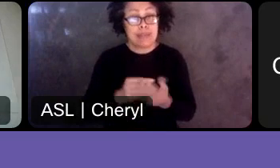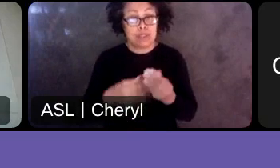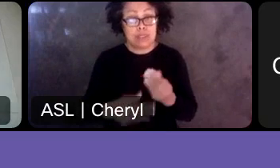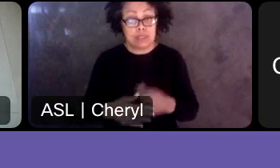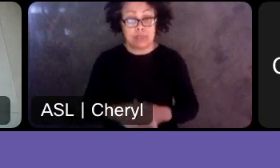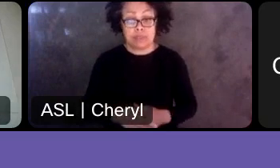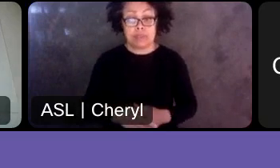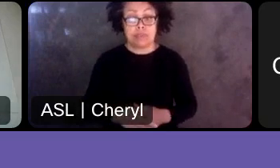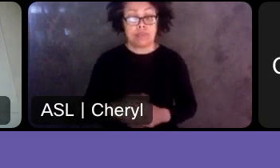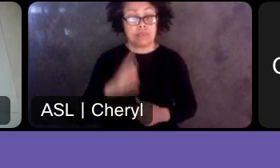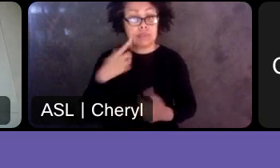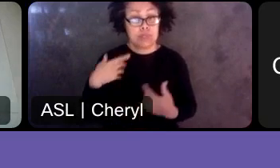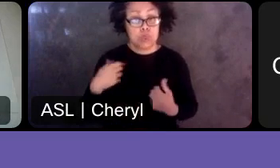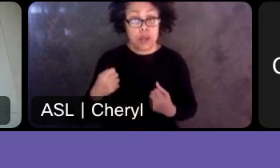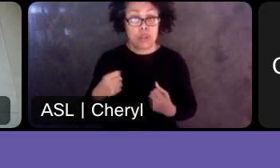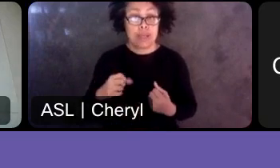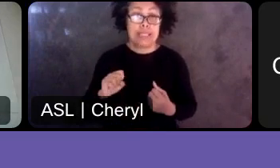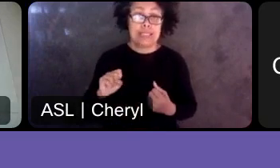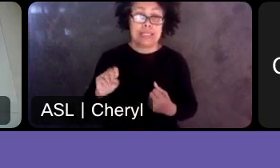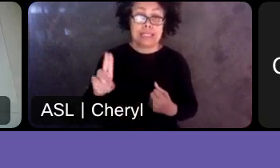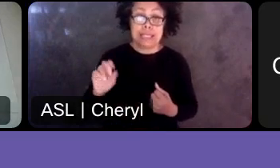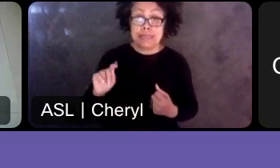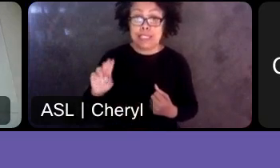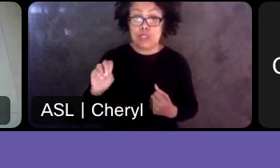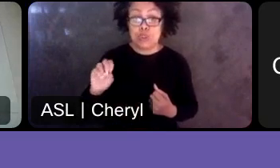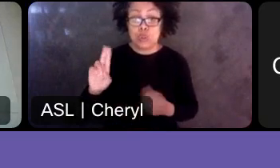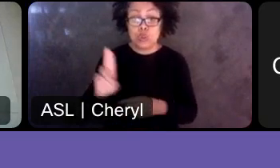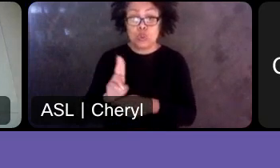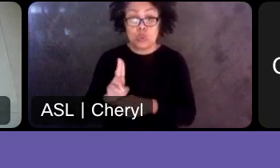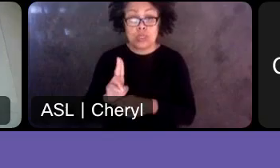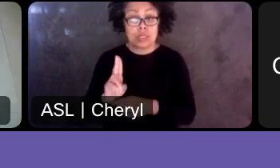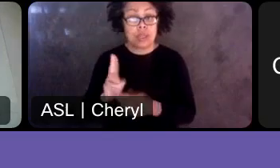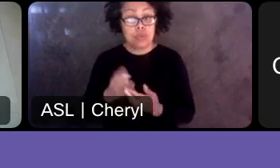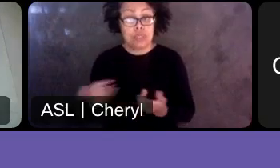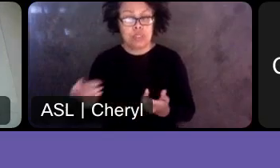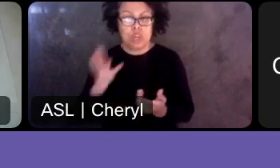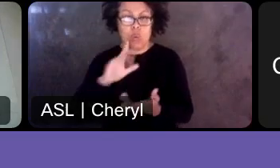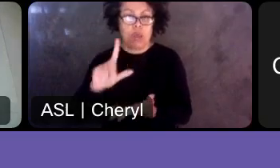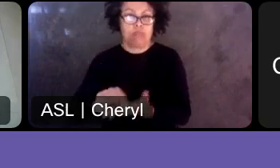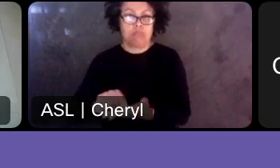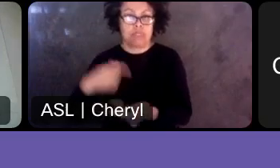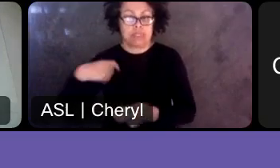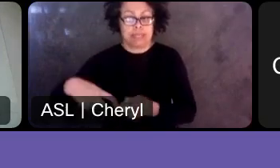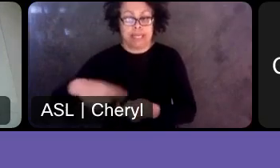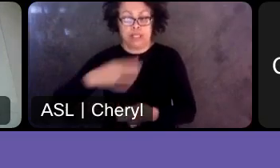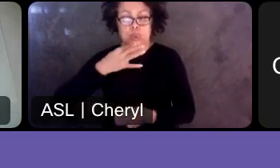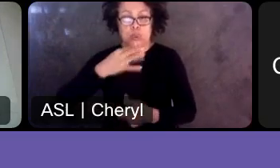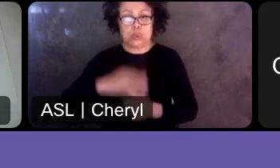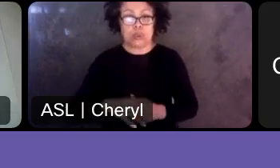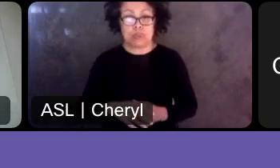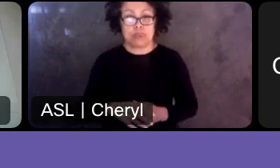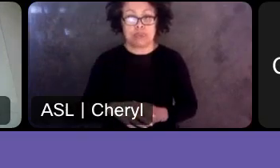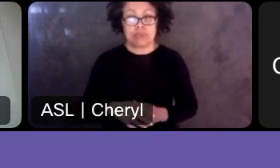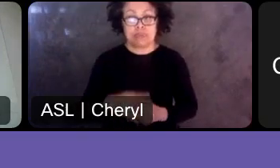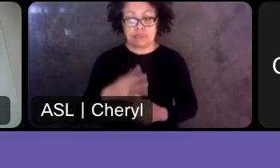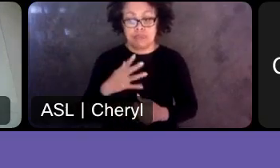Locating mental health and substance use resources is coming soon in Spanish, adapted for Latin folks in collaboration